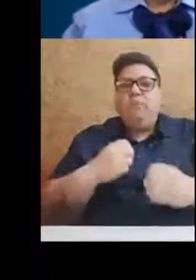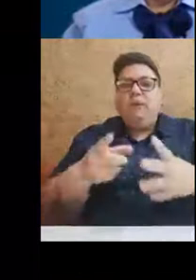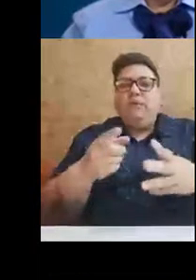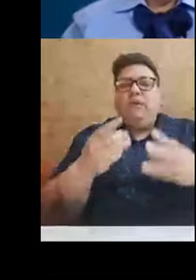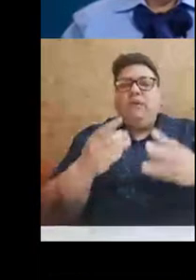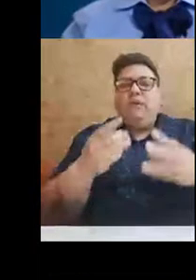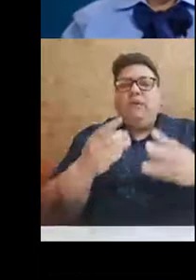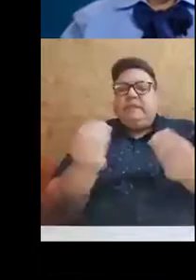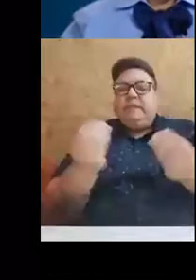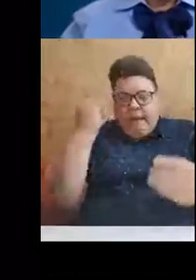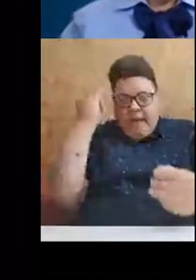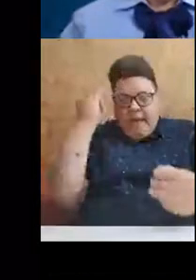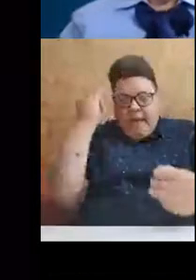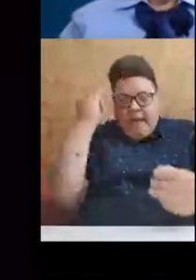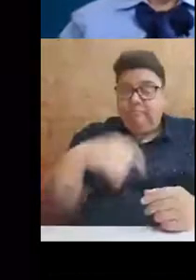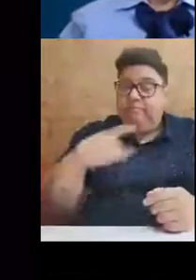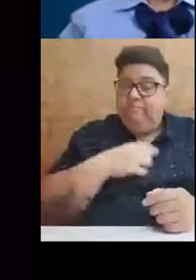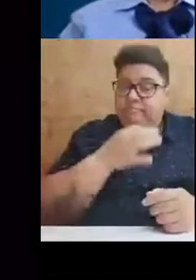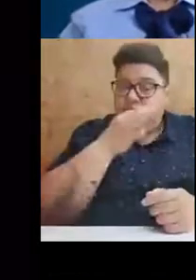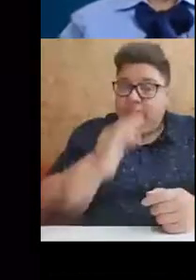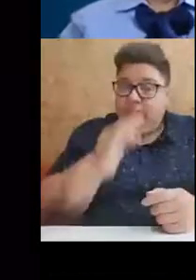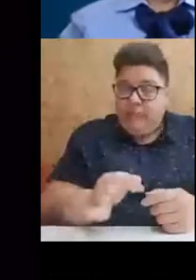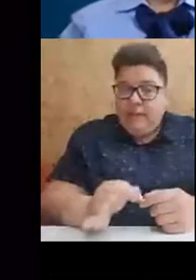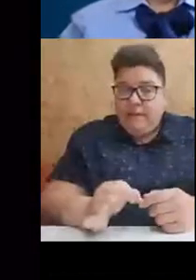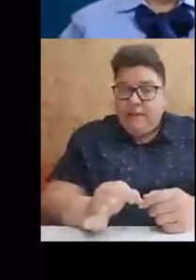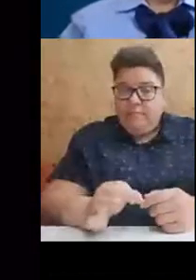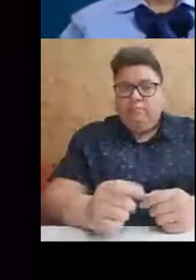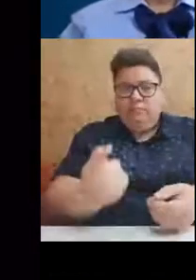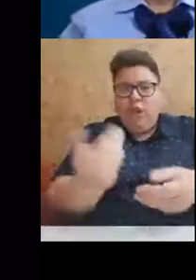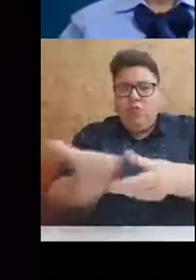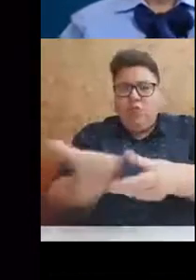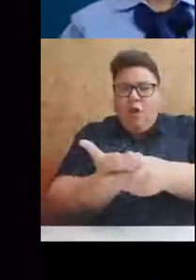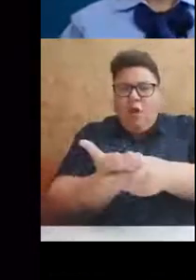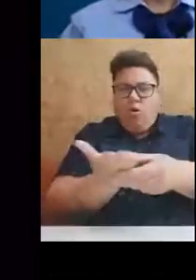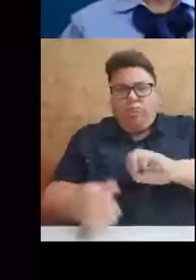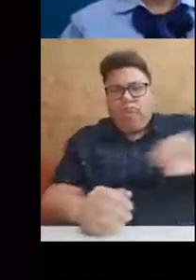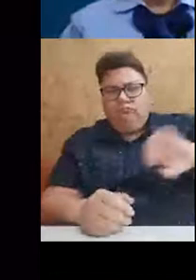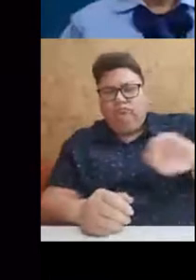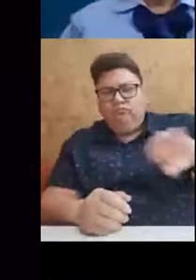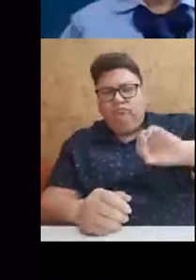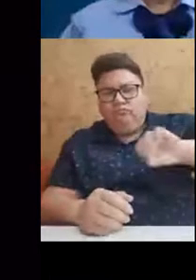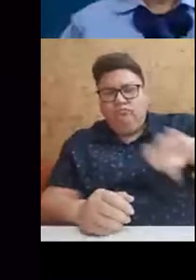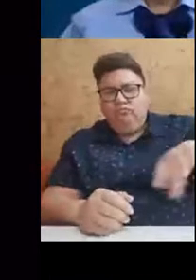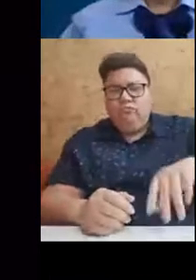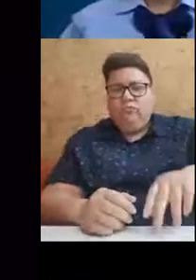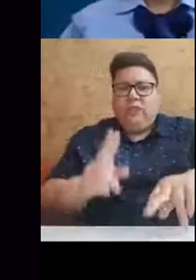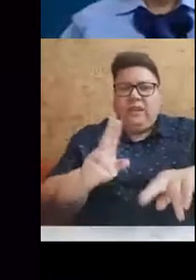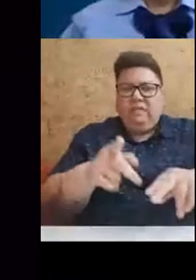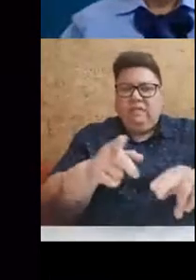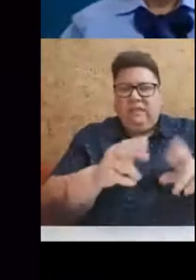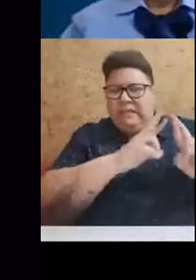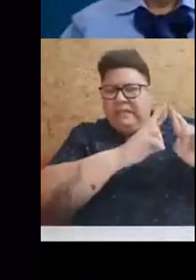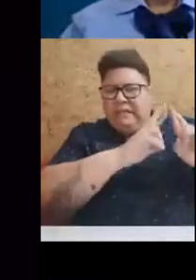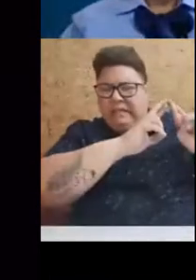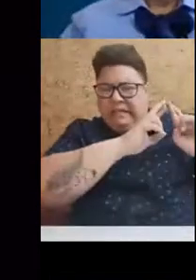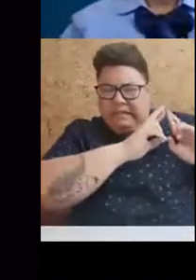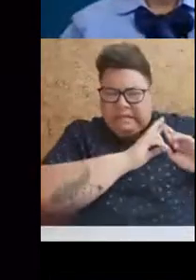We say record keeping, if it's too much for you, if it's too much of a burden and it's just too